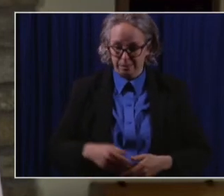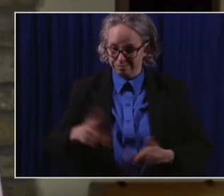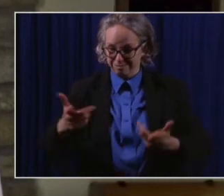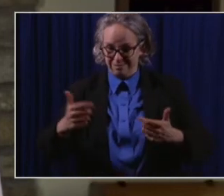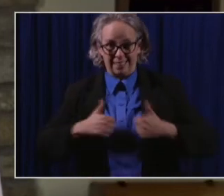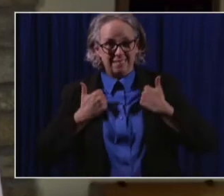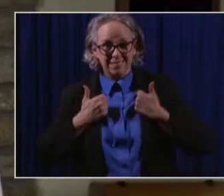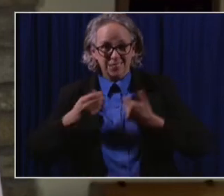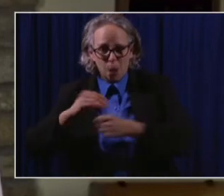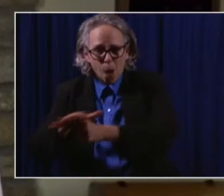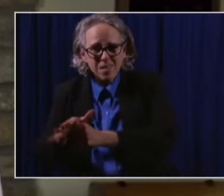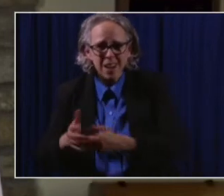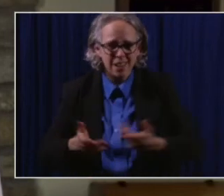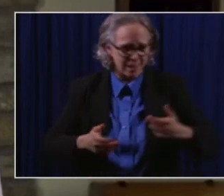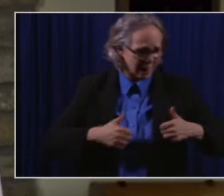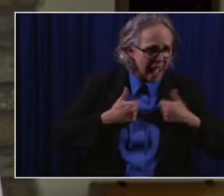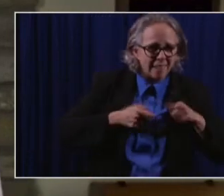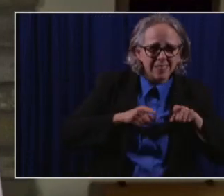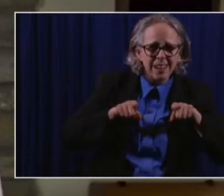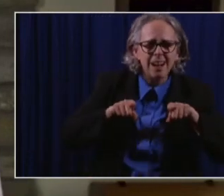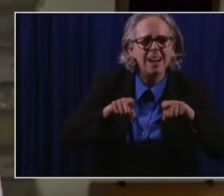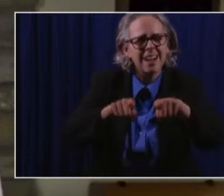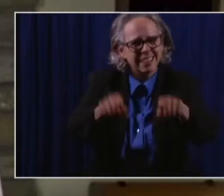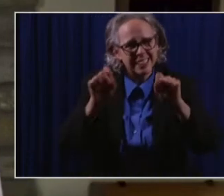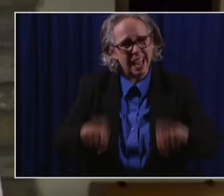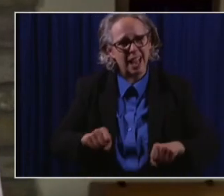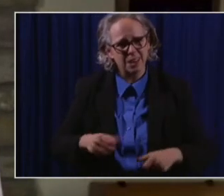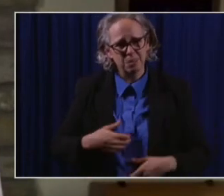I hope that the data we showed today